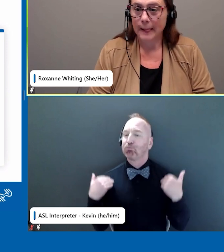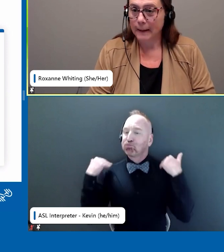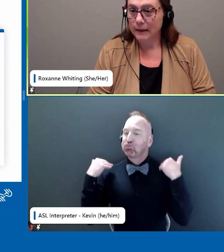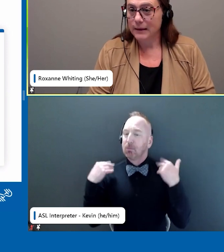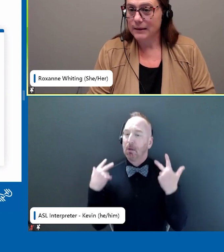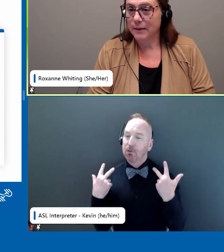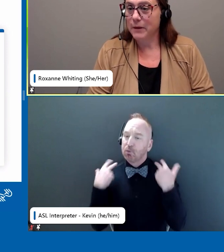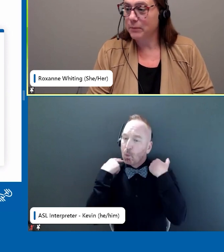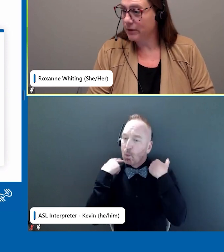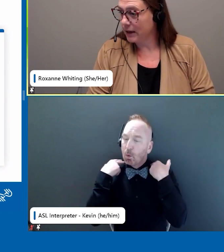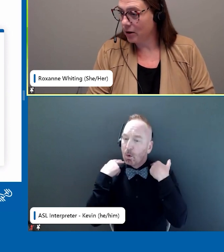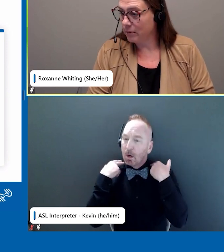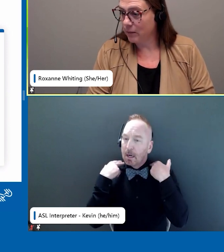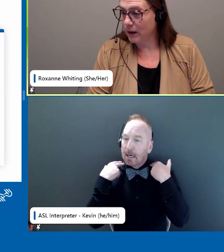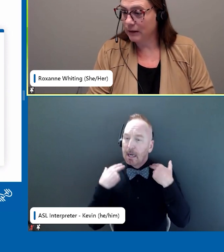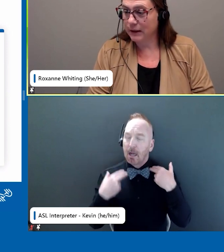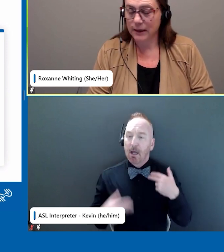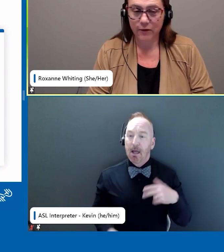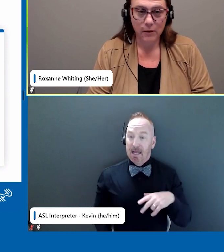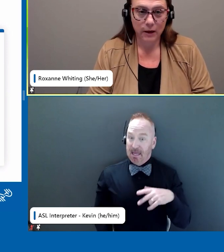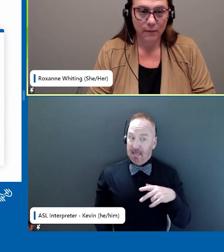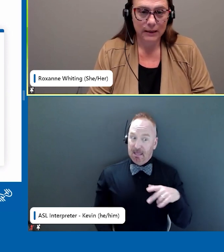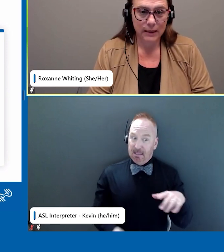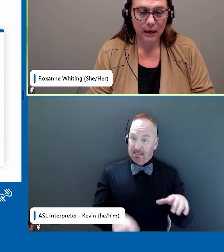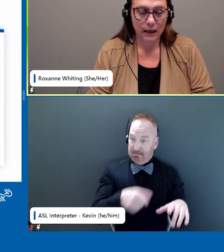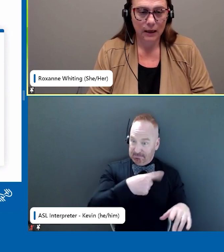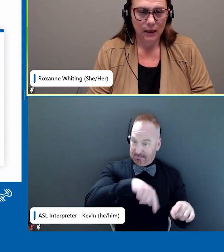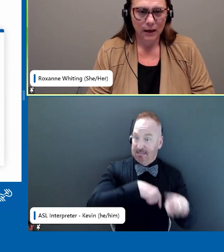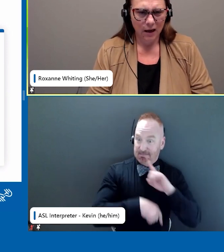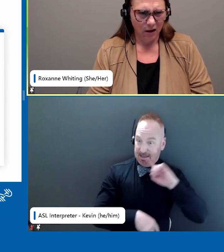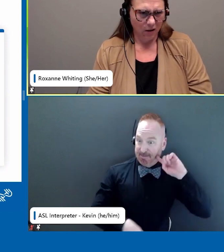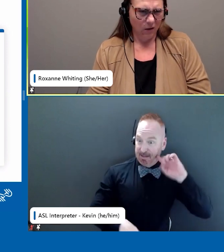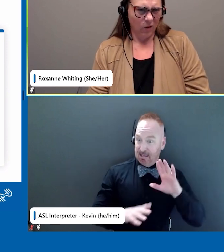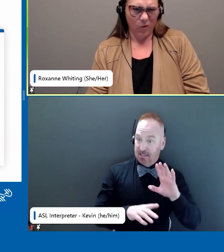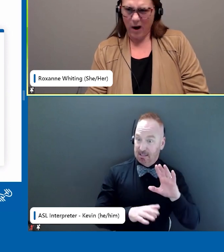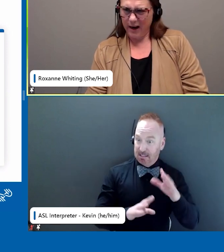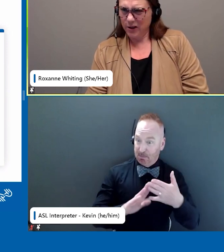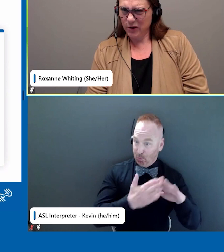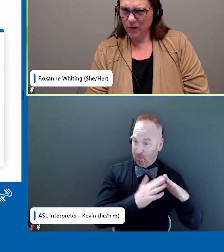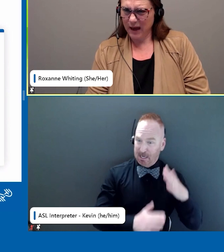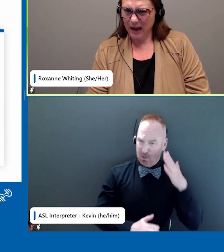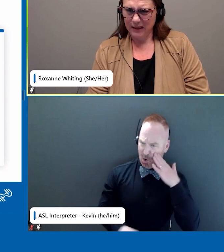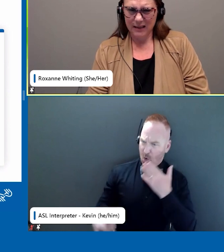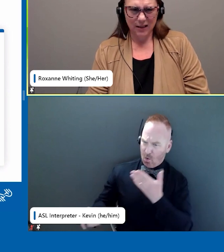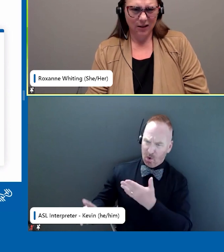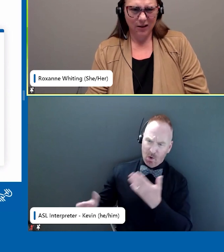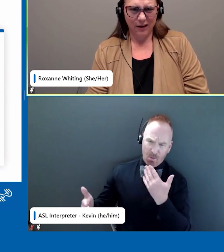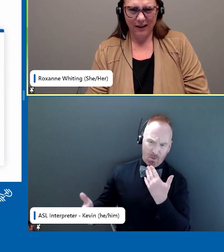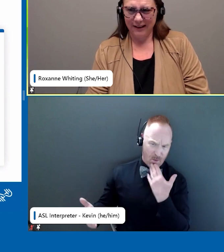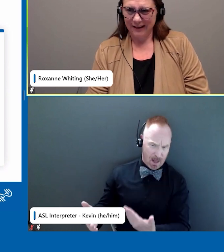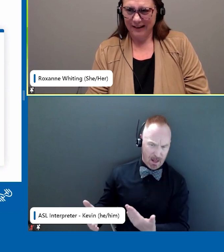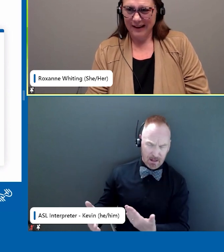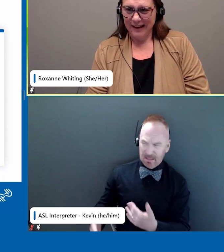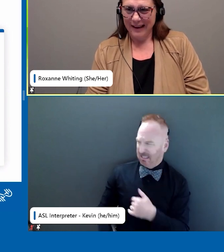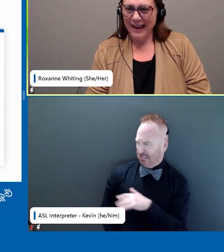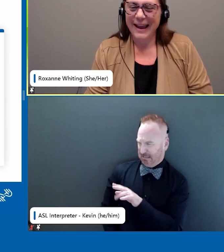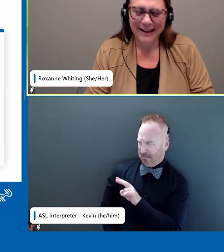do. Some people that know me well in the deaf community might say, oh, why did you do that? It doesn't look